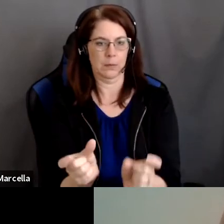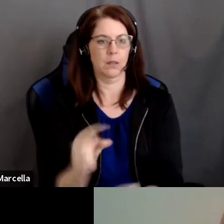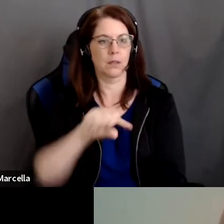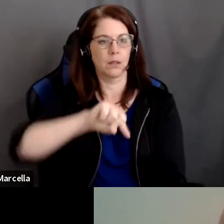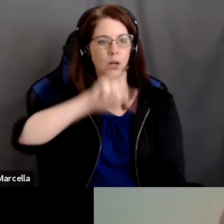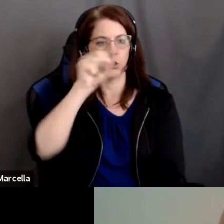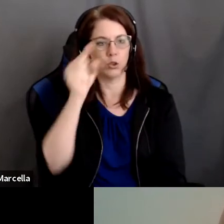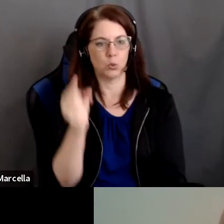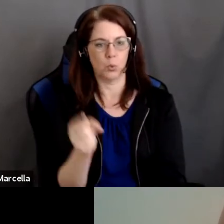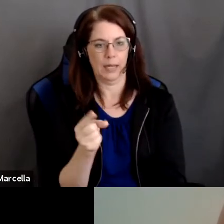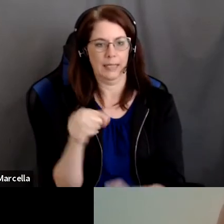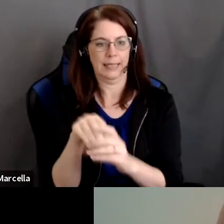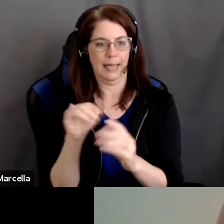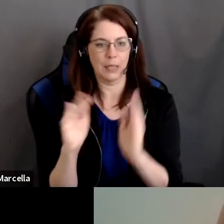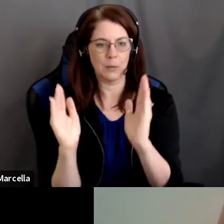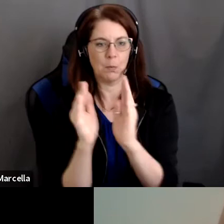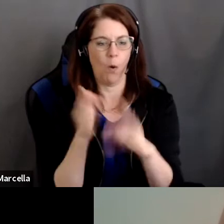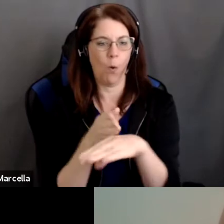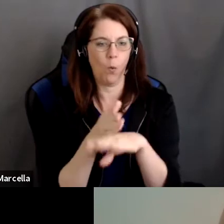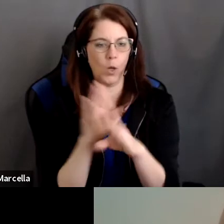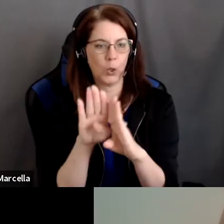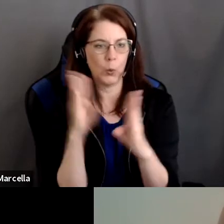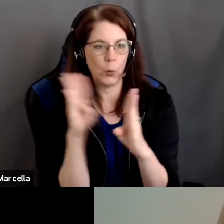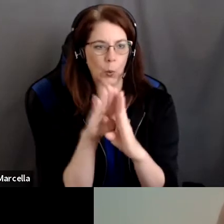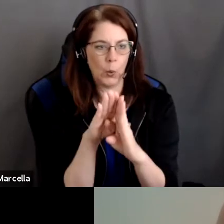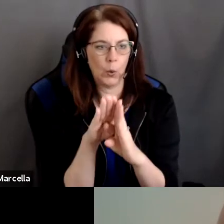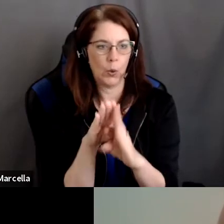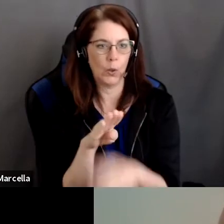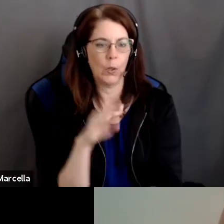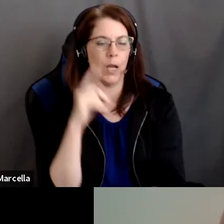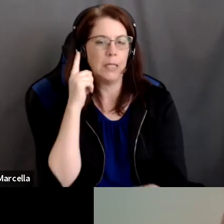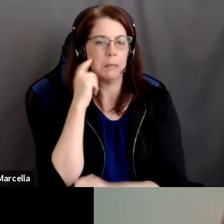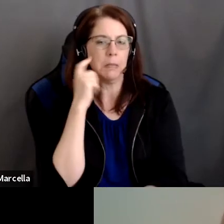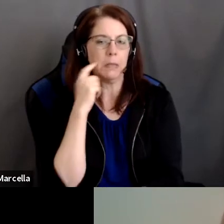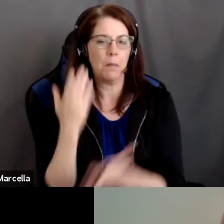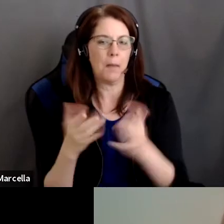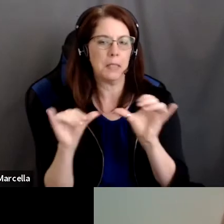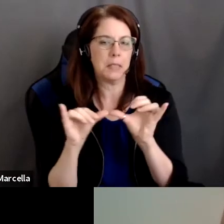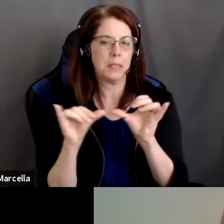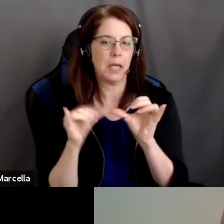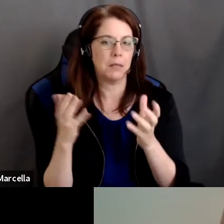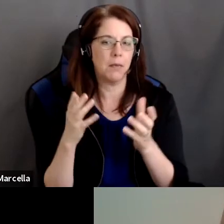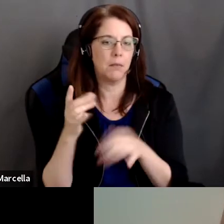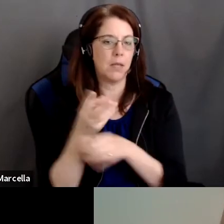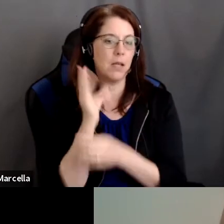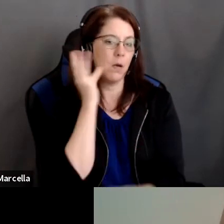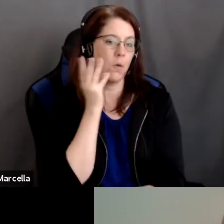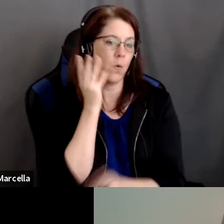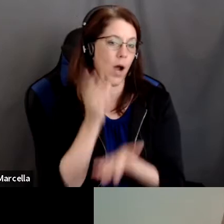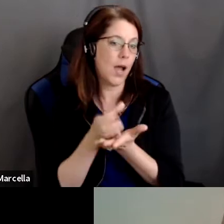archway. And then within that is a very small wooden door, suspiciously maybe the size of maybe a wine